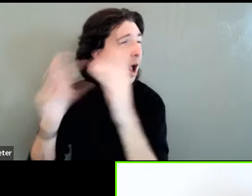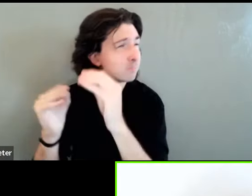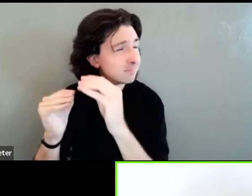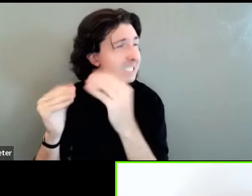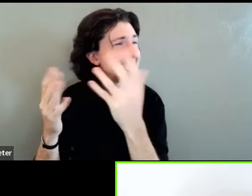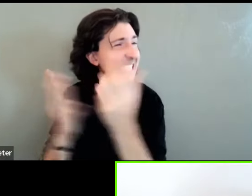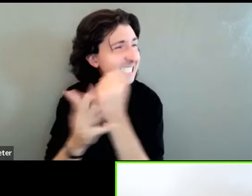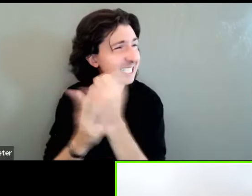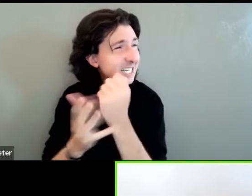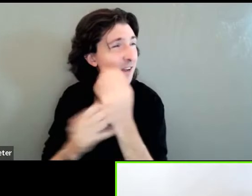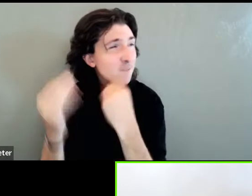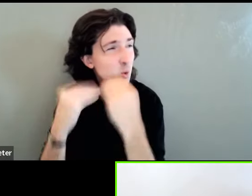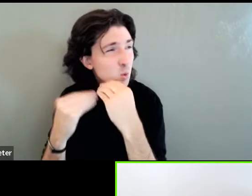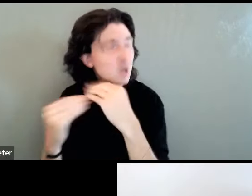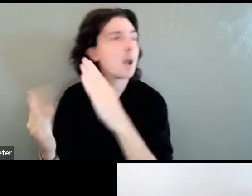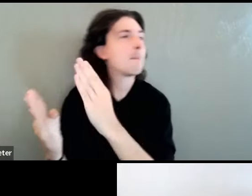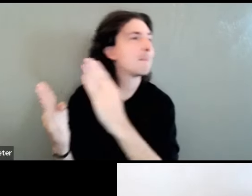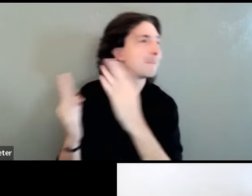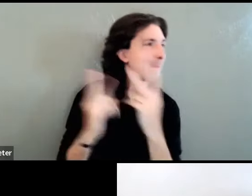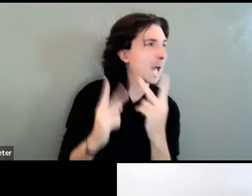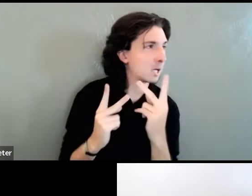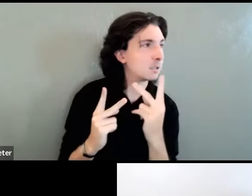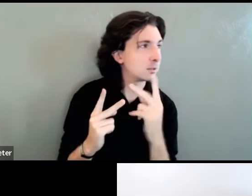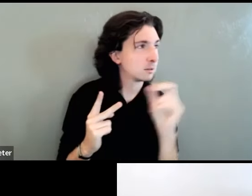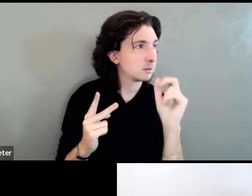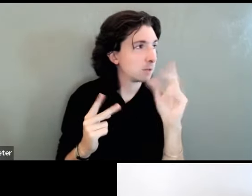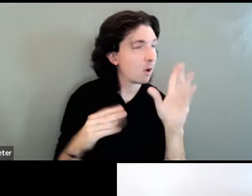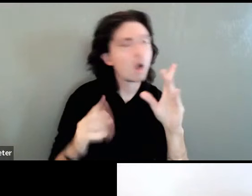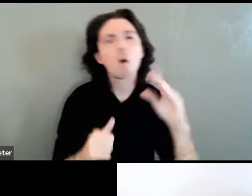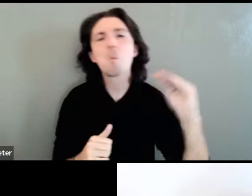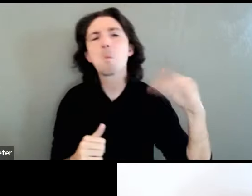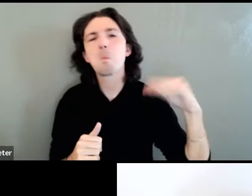that. Okay, thank you.